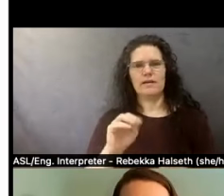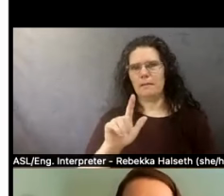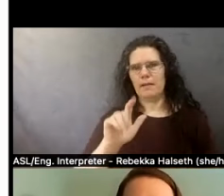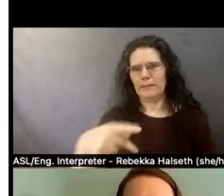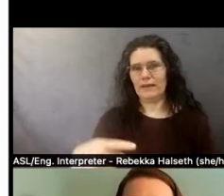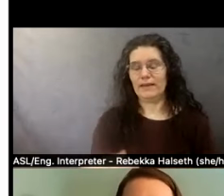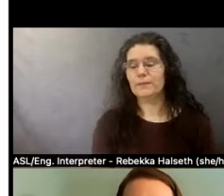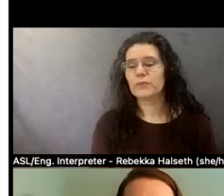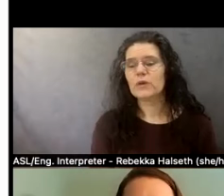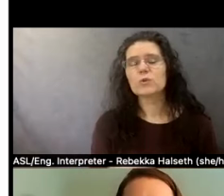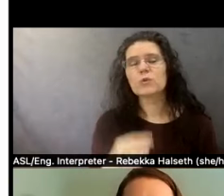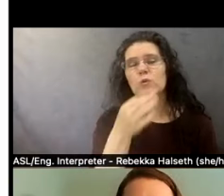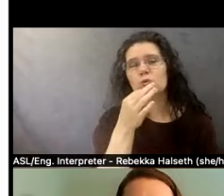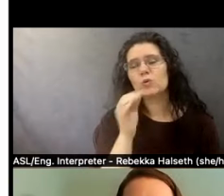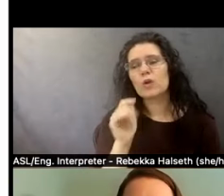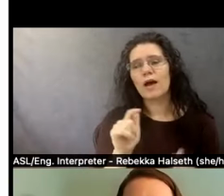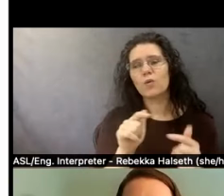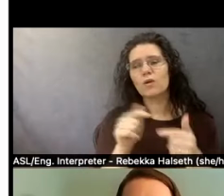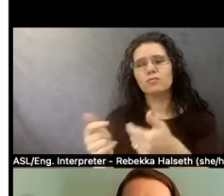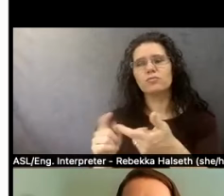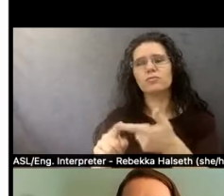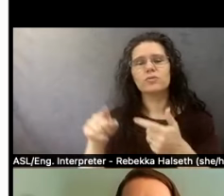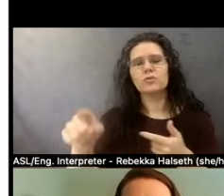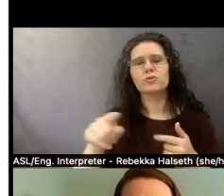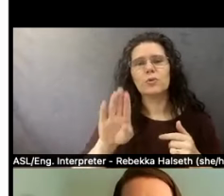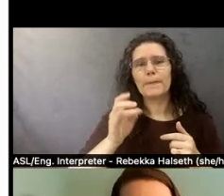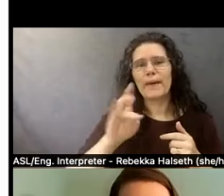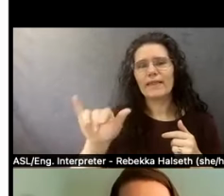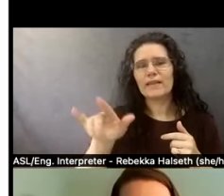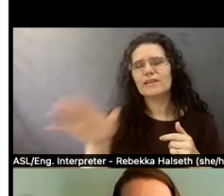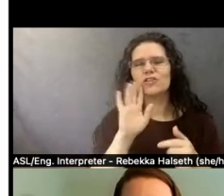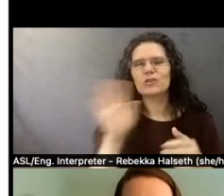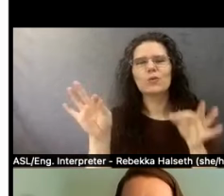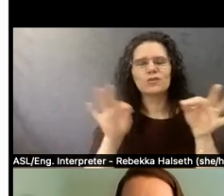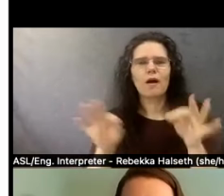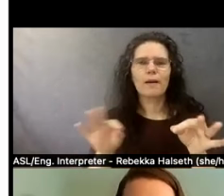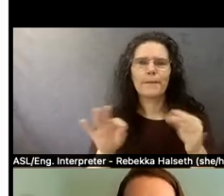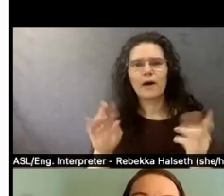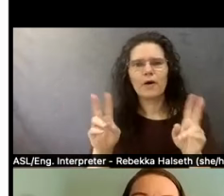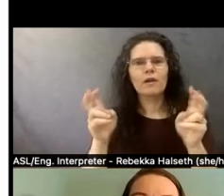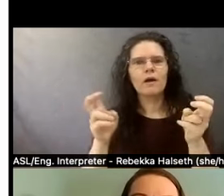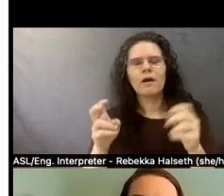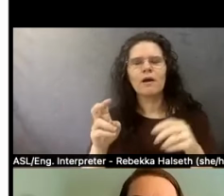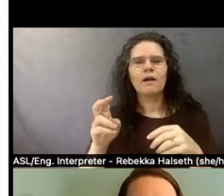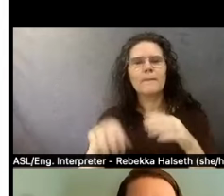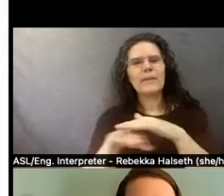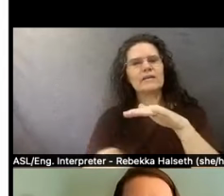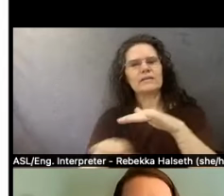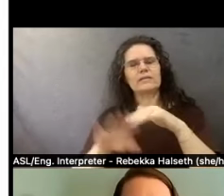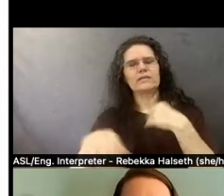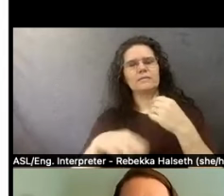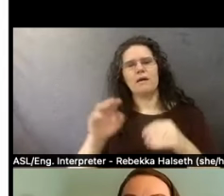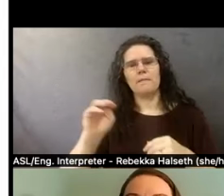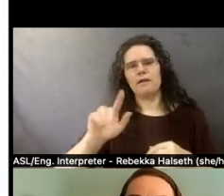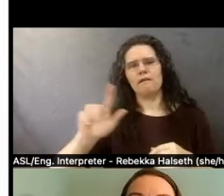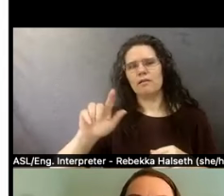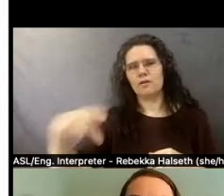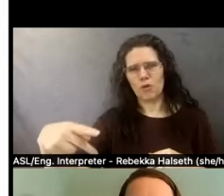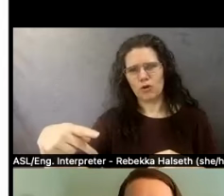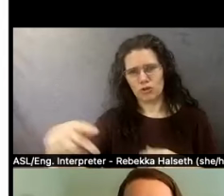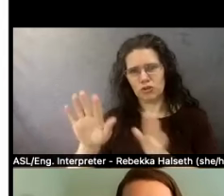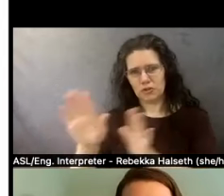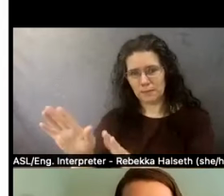going to turn it back over to Bethany, who will do a little bit of some medical legal partnership 101. We're then going to talk about